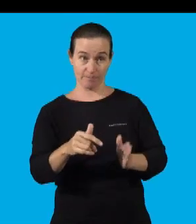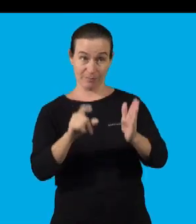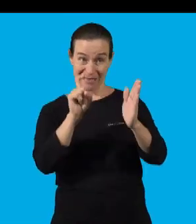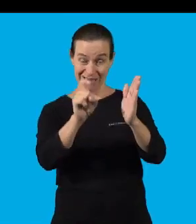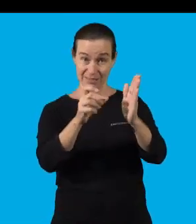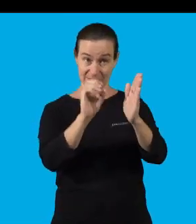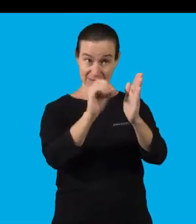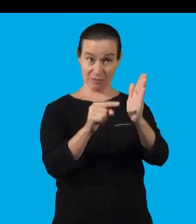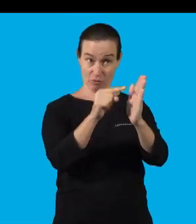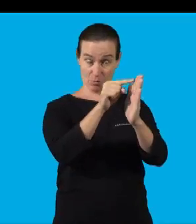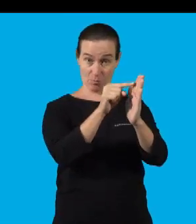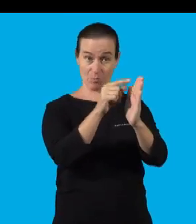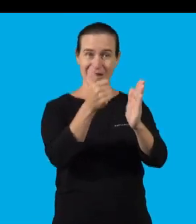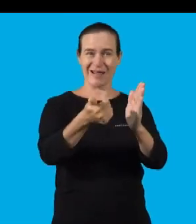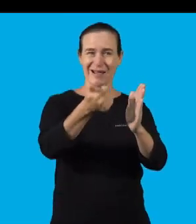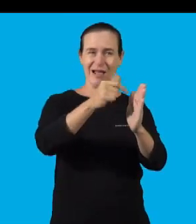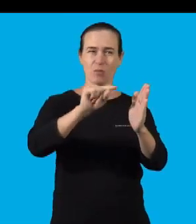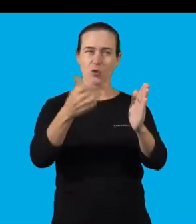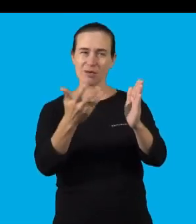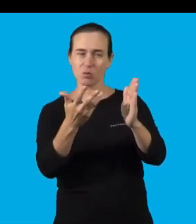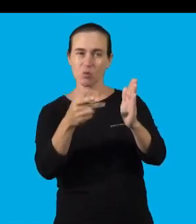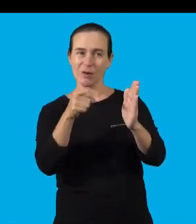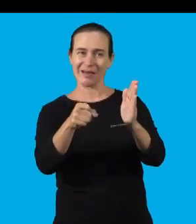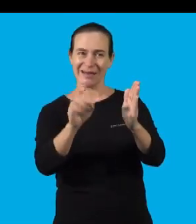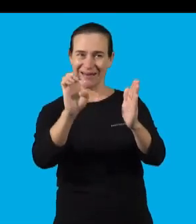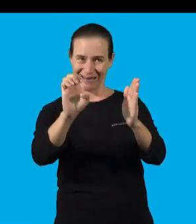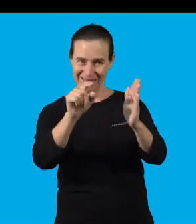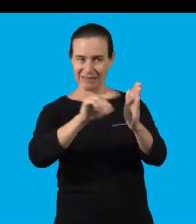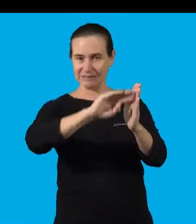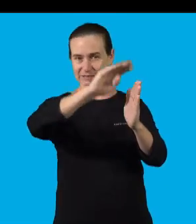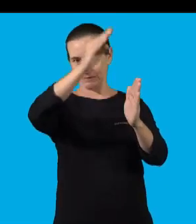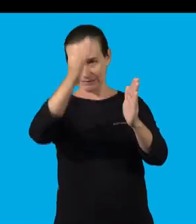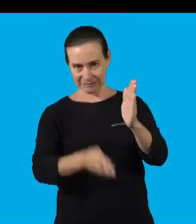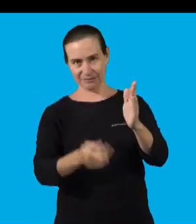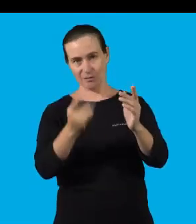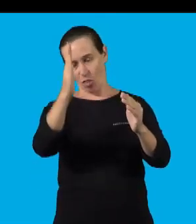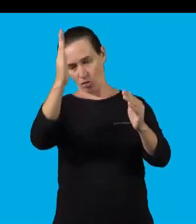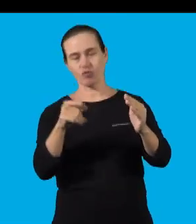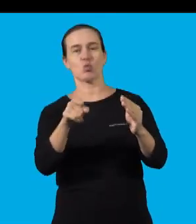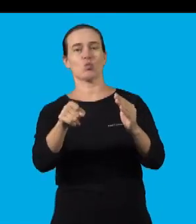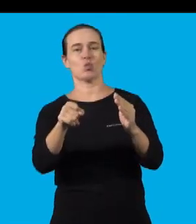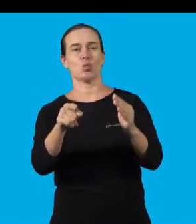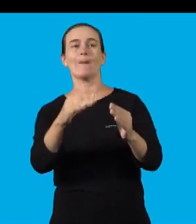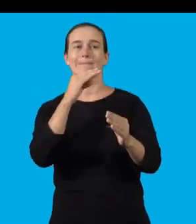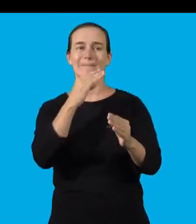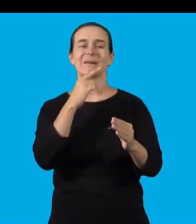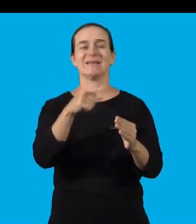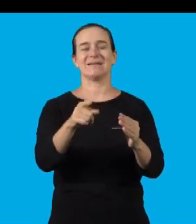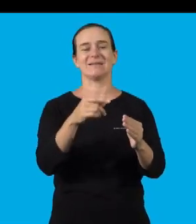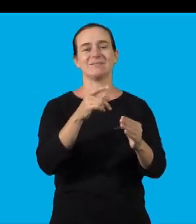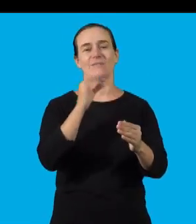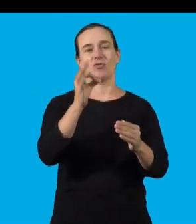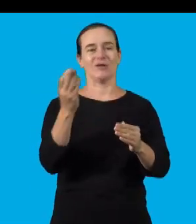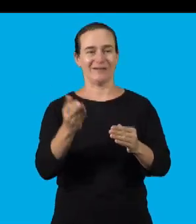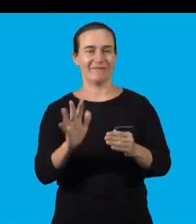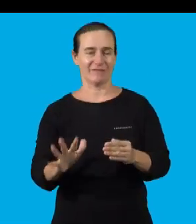the y-axis where x is equals to 0, and of course the other point there, which is point E, where the other x value there will